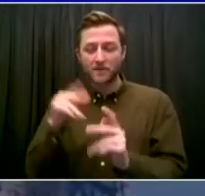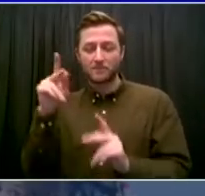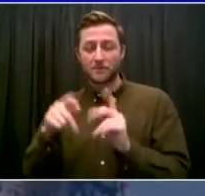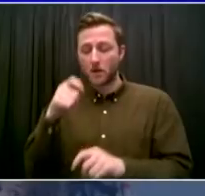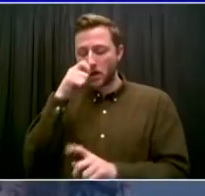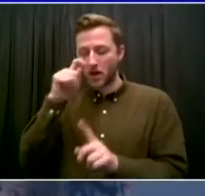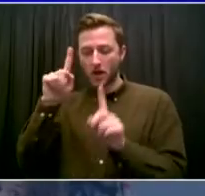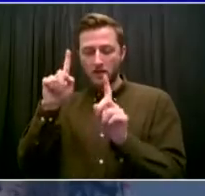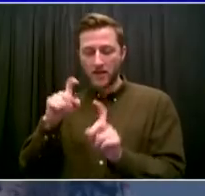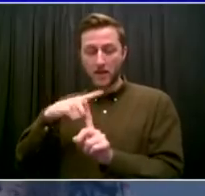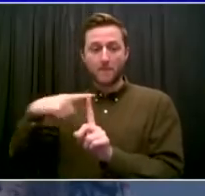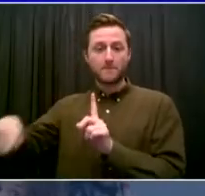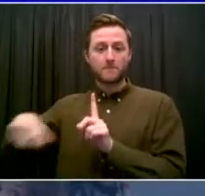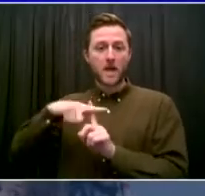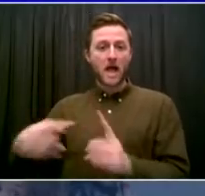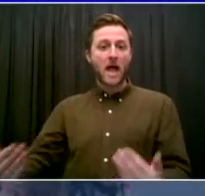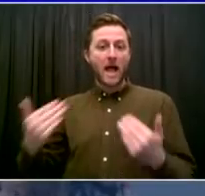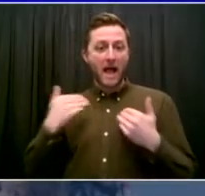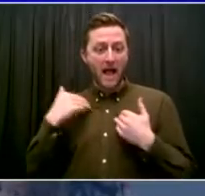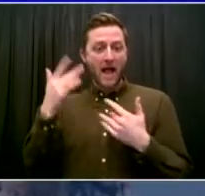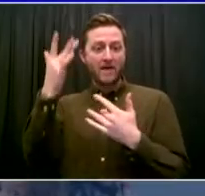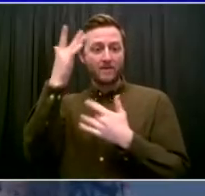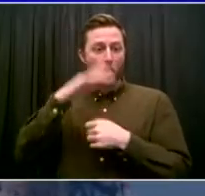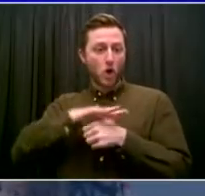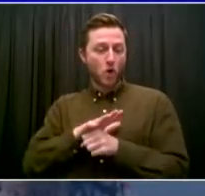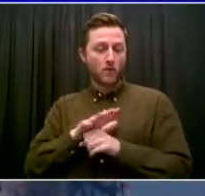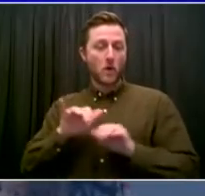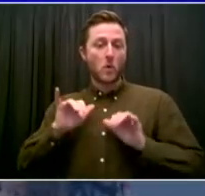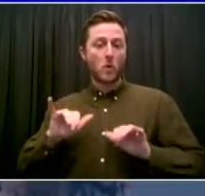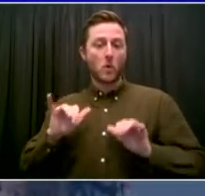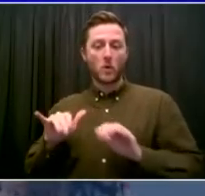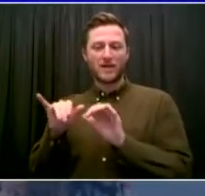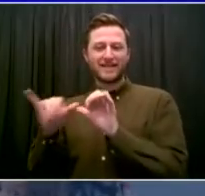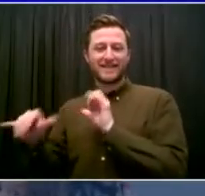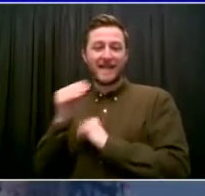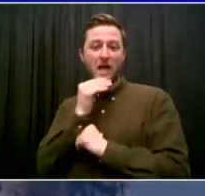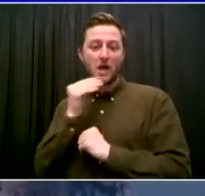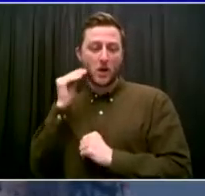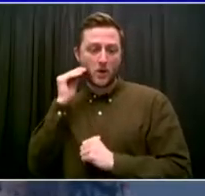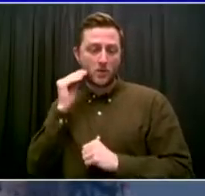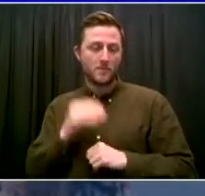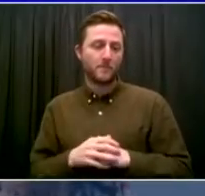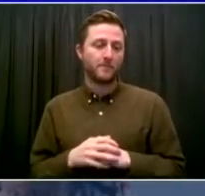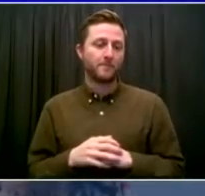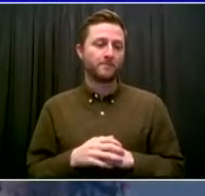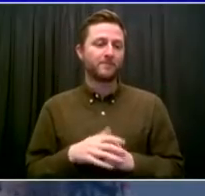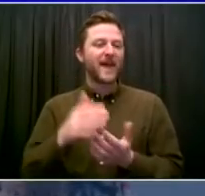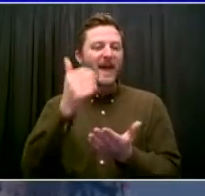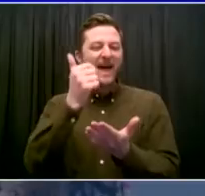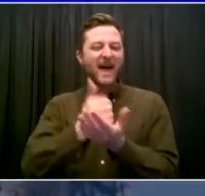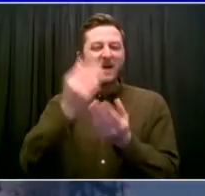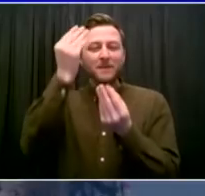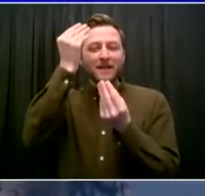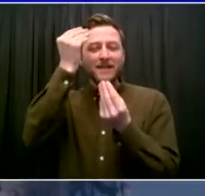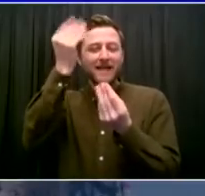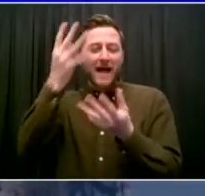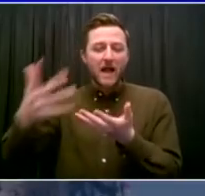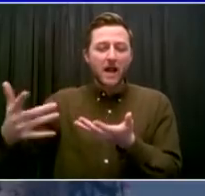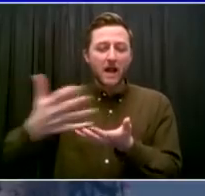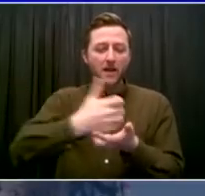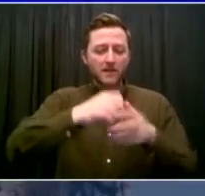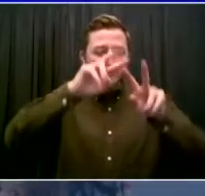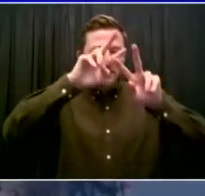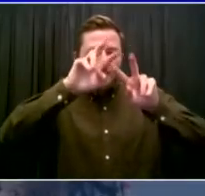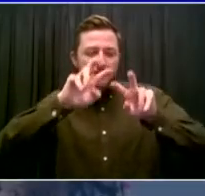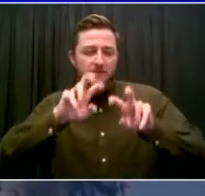not have the spread based on the data that because a child was infected in school or at school or had